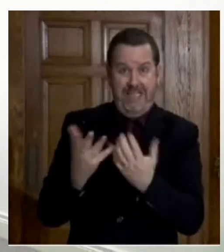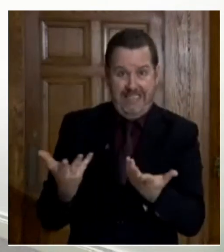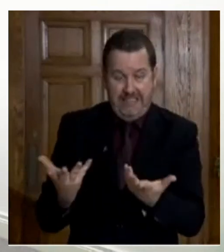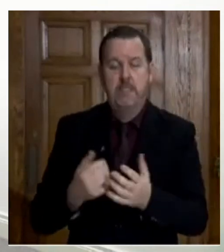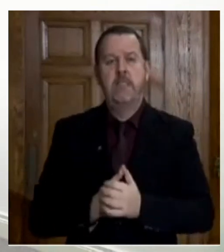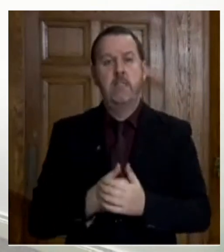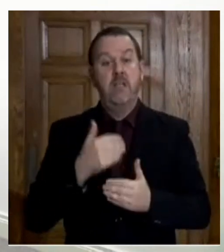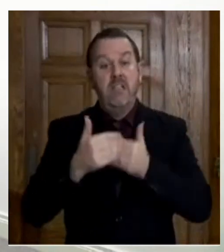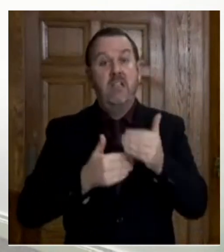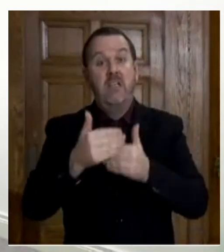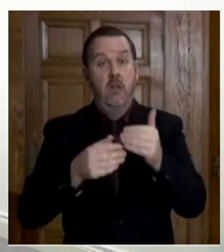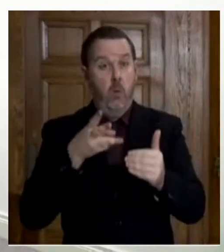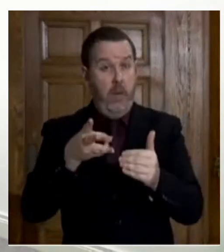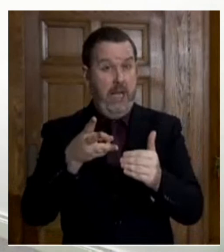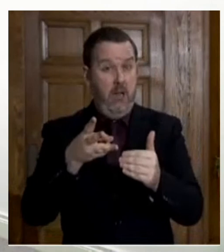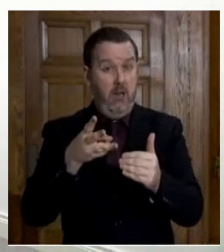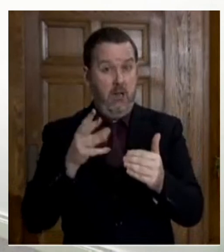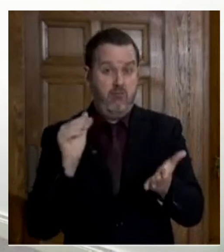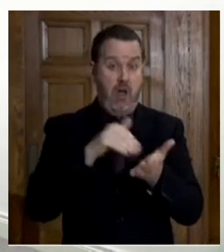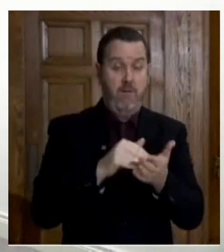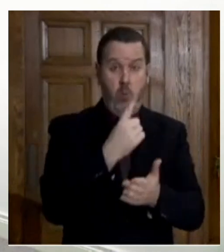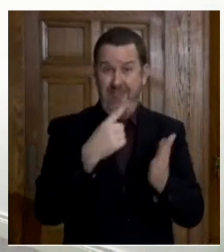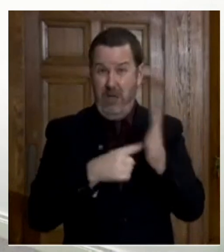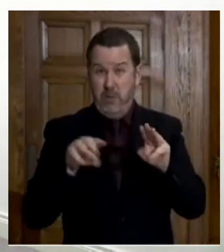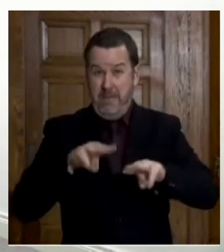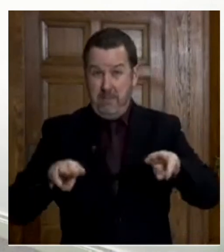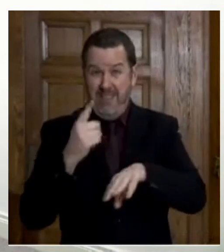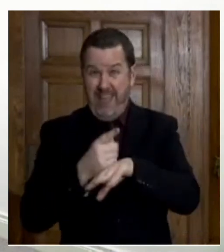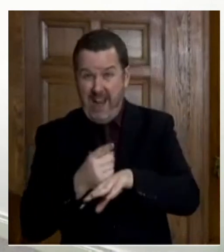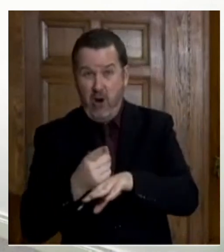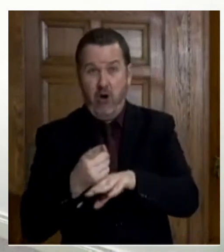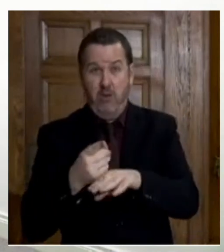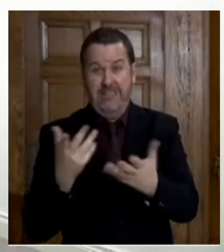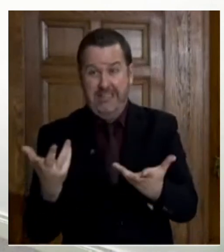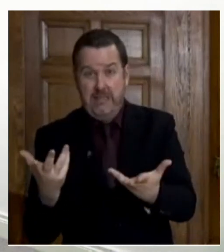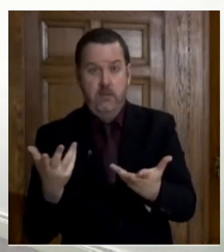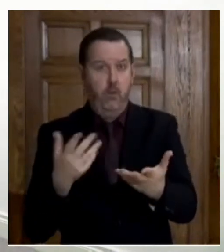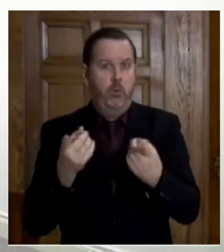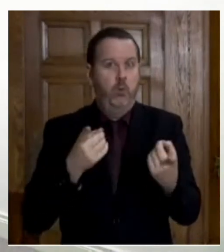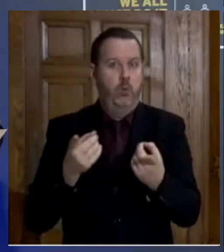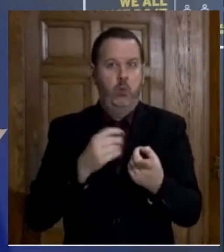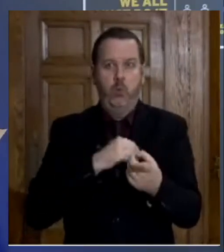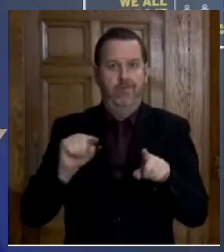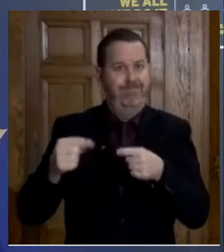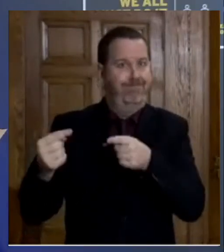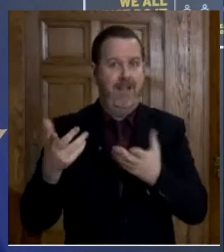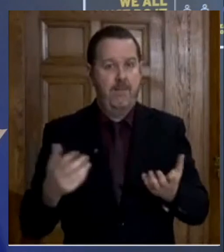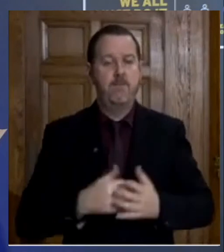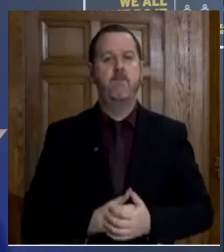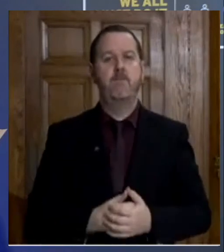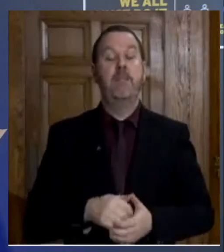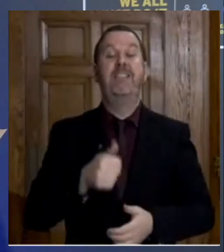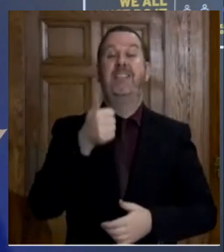the 1,000 mark soon, and what plans do you have in place to try and combat that? Well, Tara, unfortunately, the